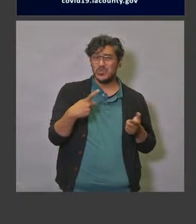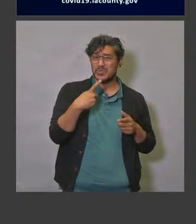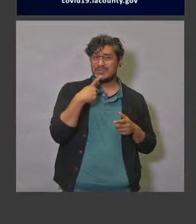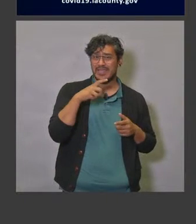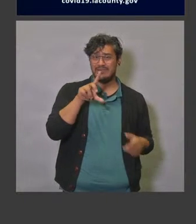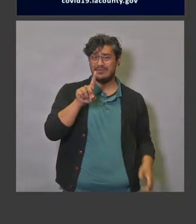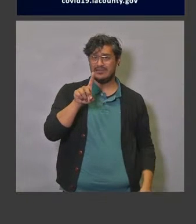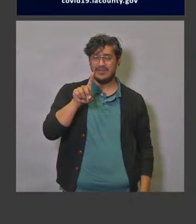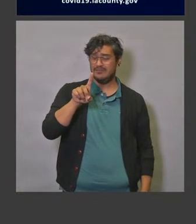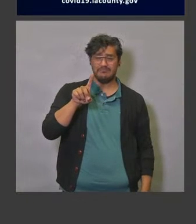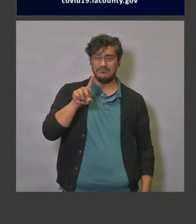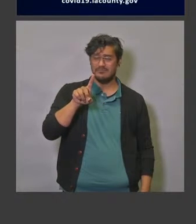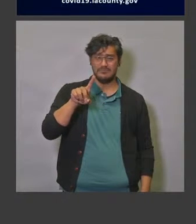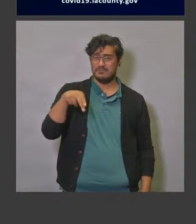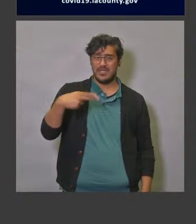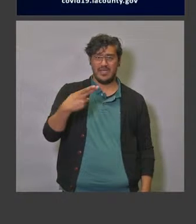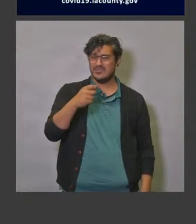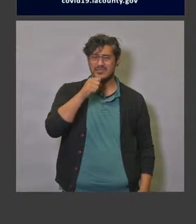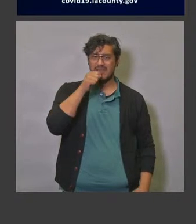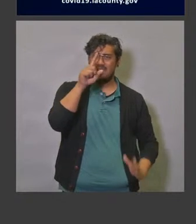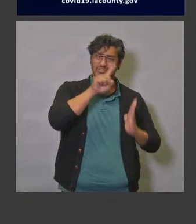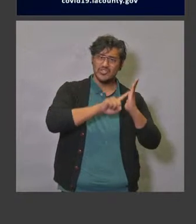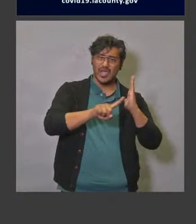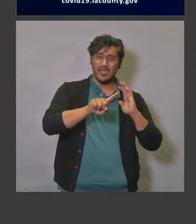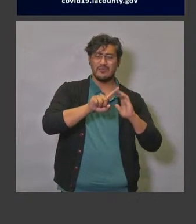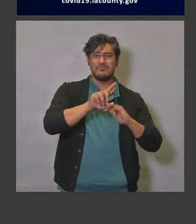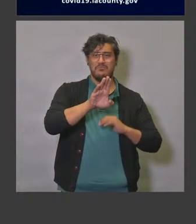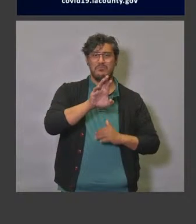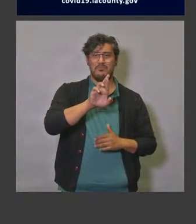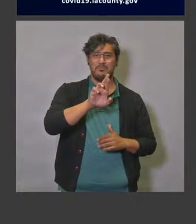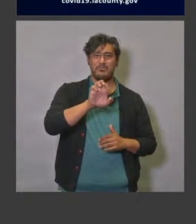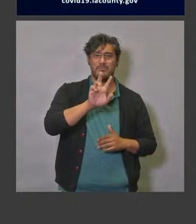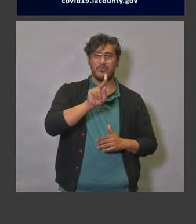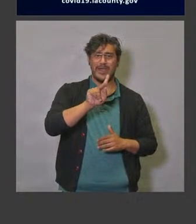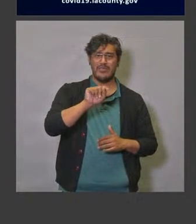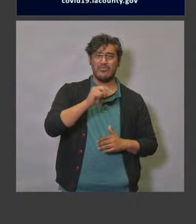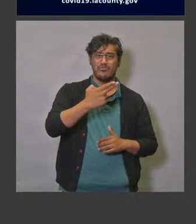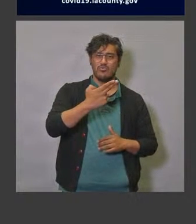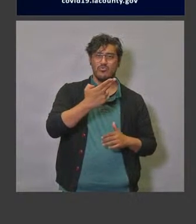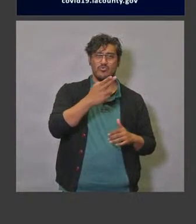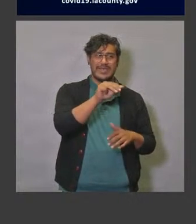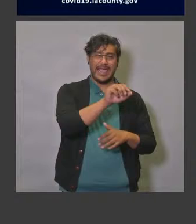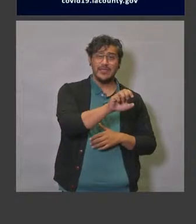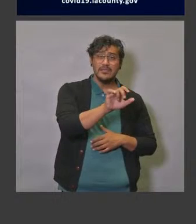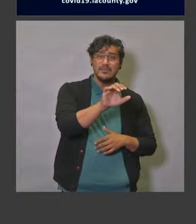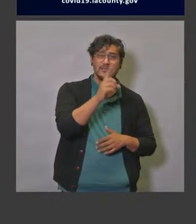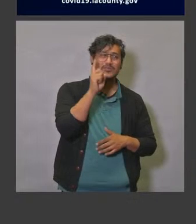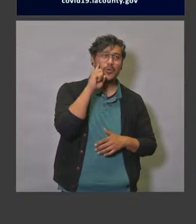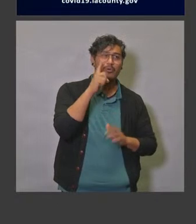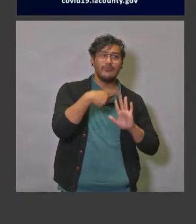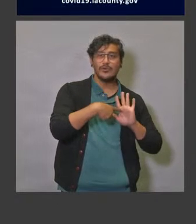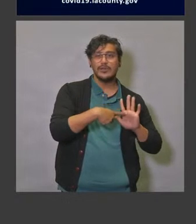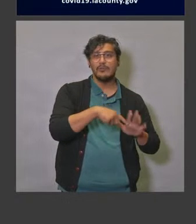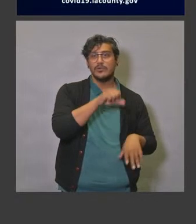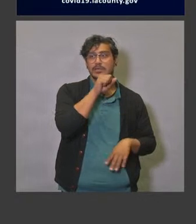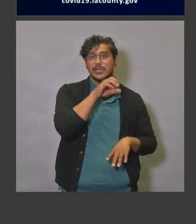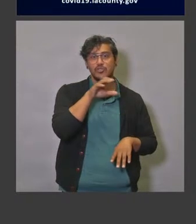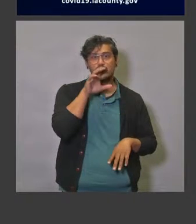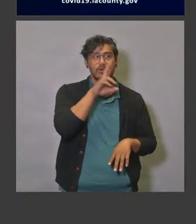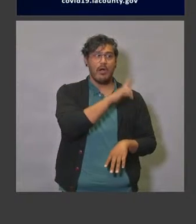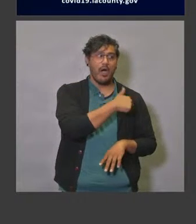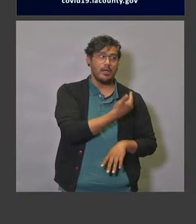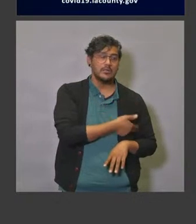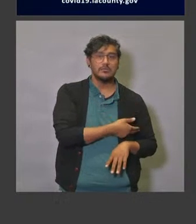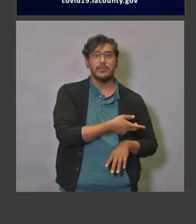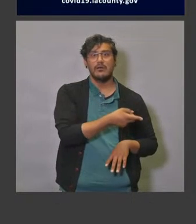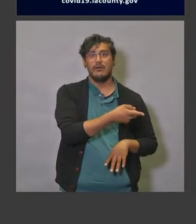DPH isn't really tracking breakthrough cases. So when you talk about outcomes for hospitalized seniors, recently